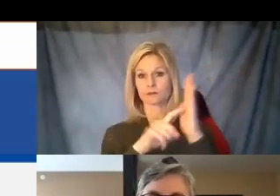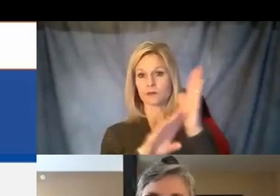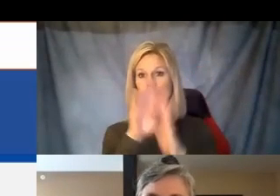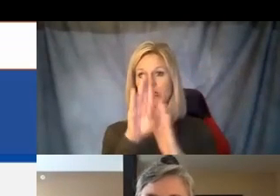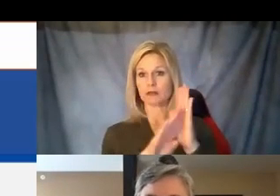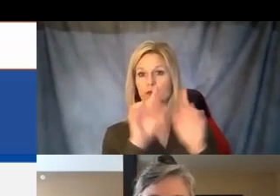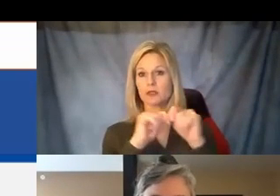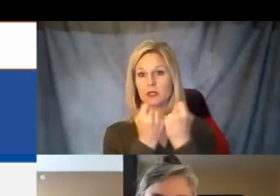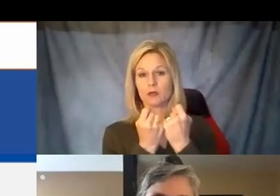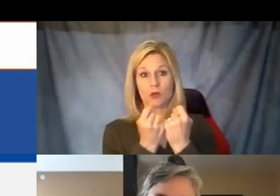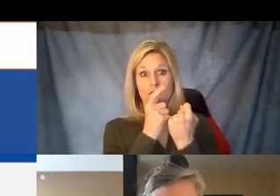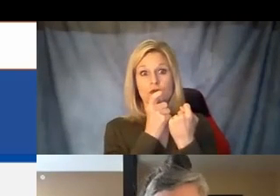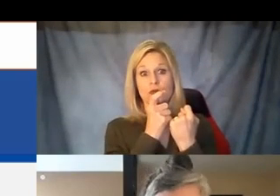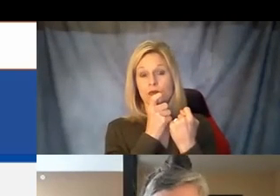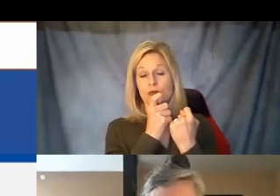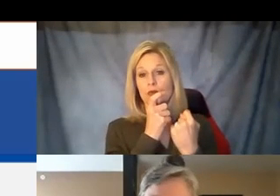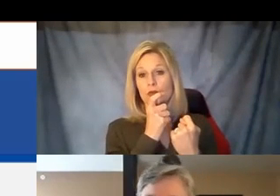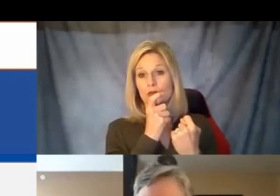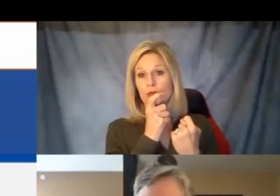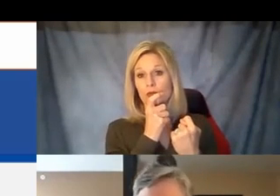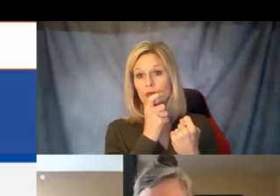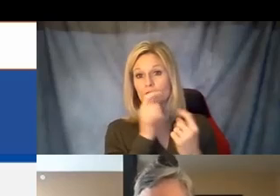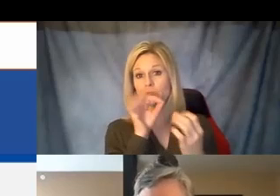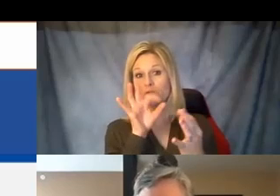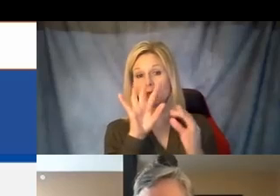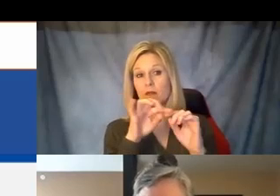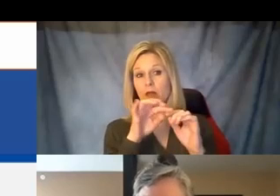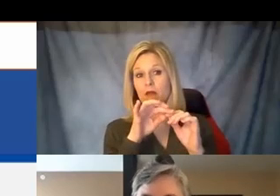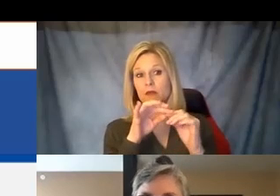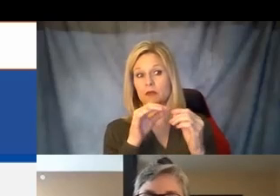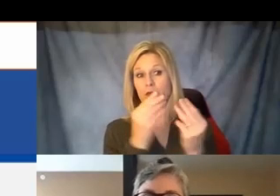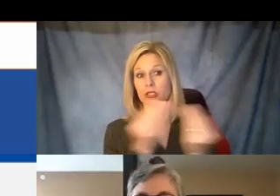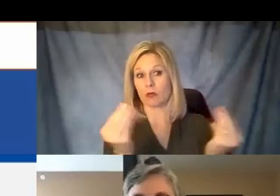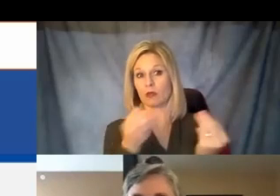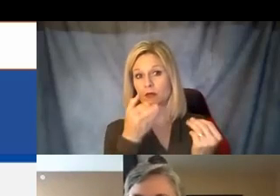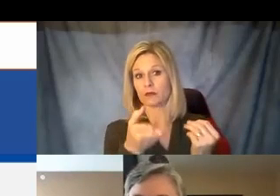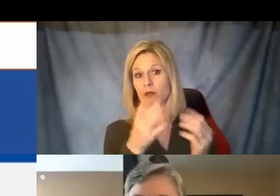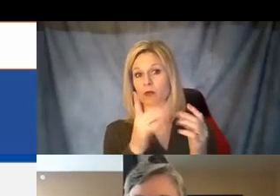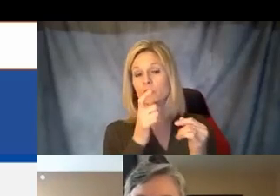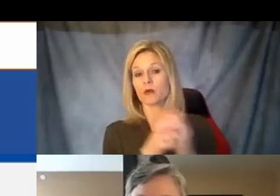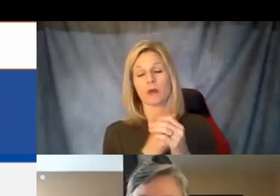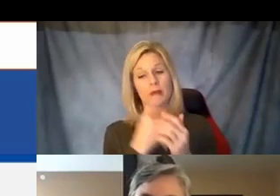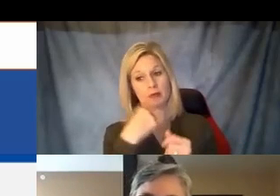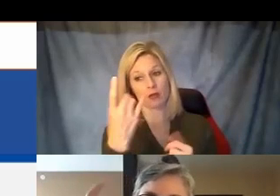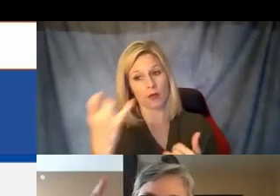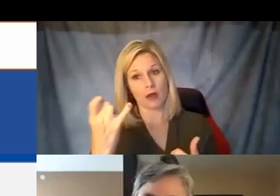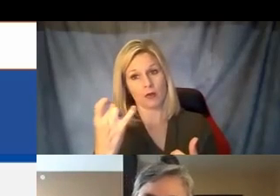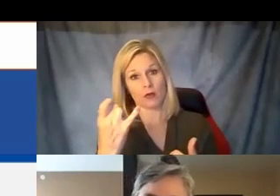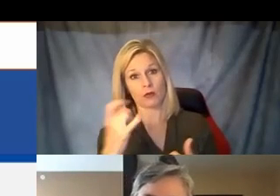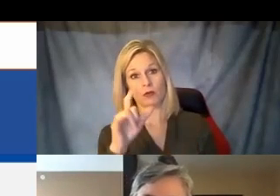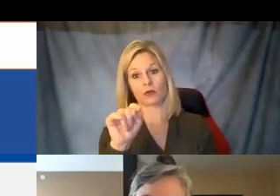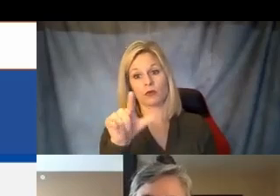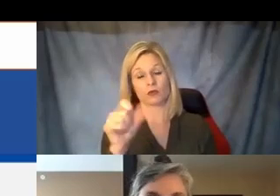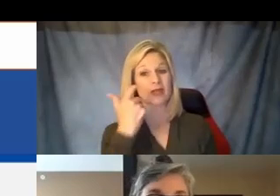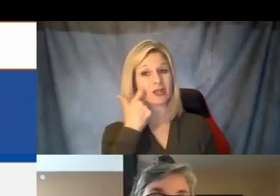development team. Who's going to be giving input about the content of these things? So I'm just going to disclose here right now, right? Those tools that I just